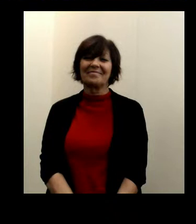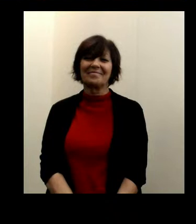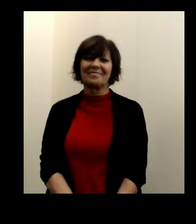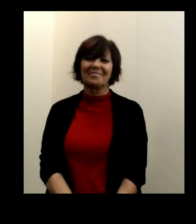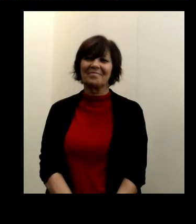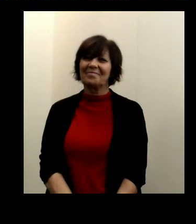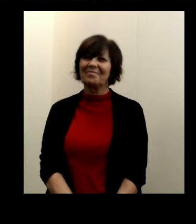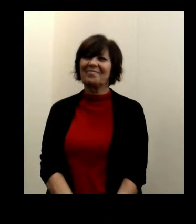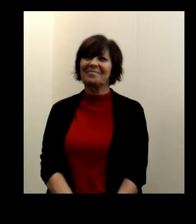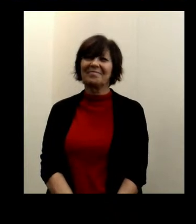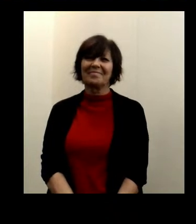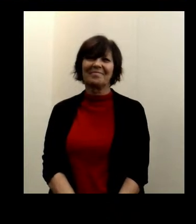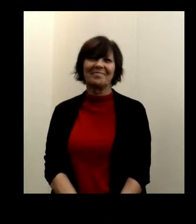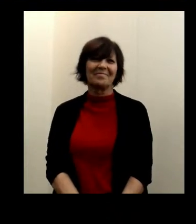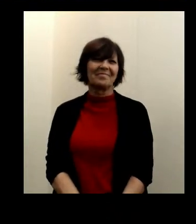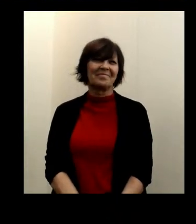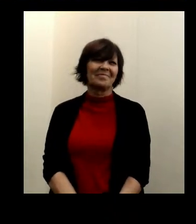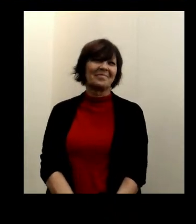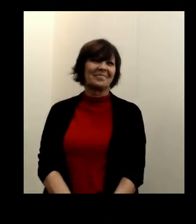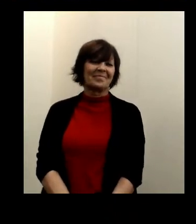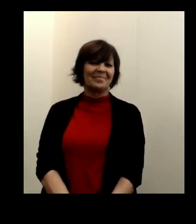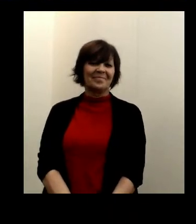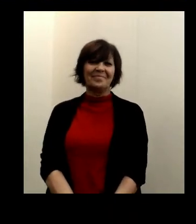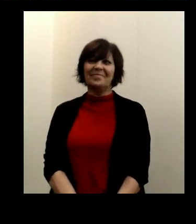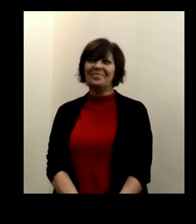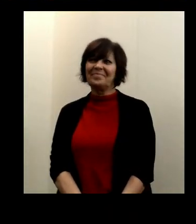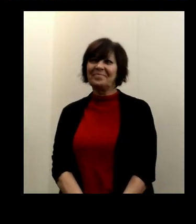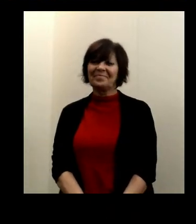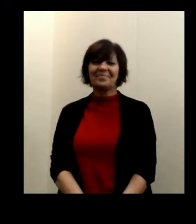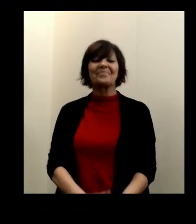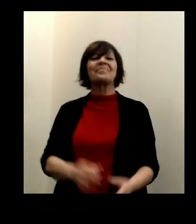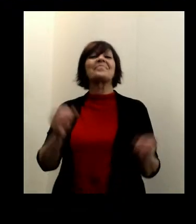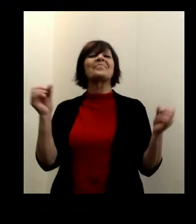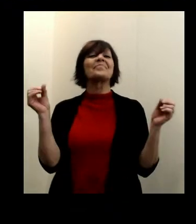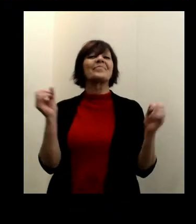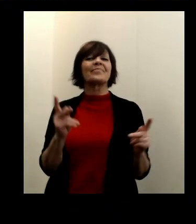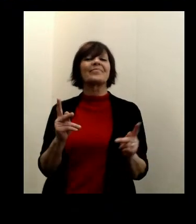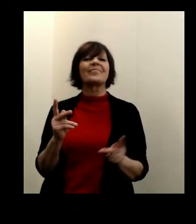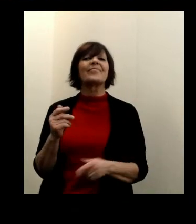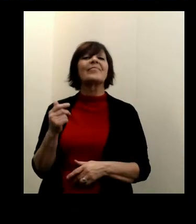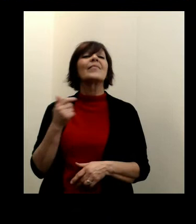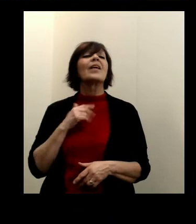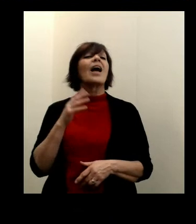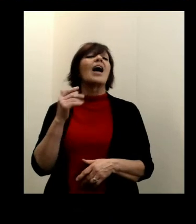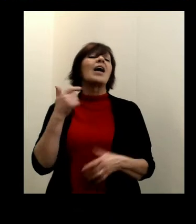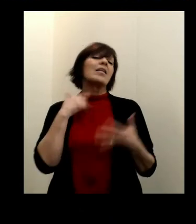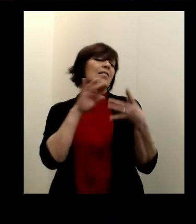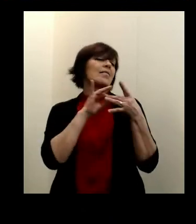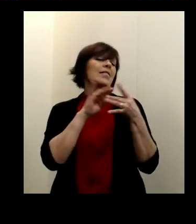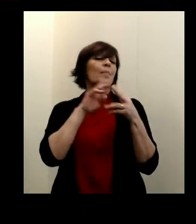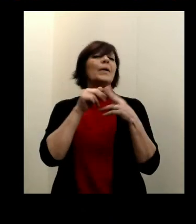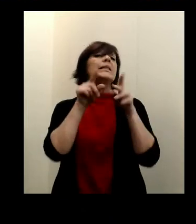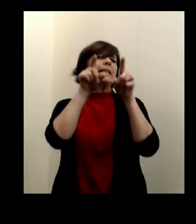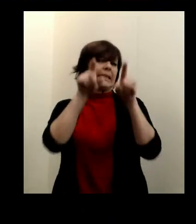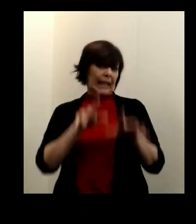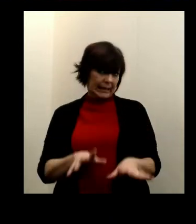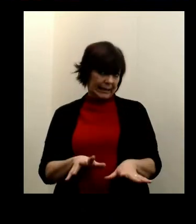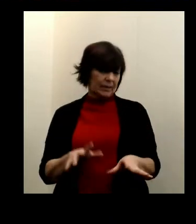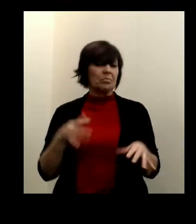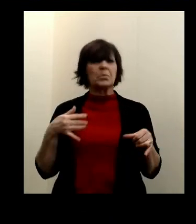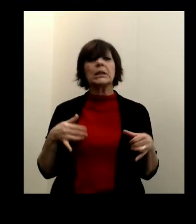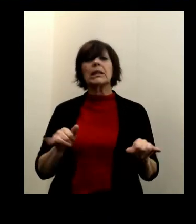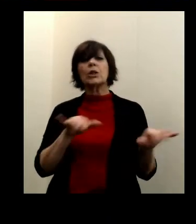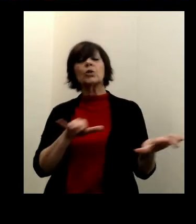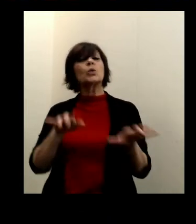No worries, I got it. Oh, tall again. So I'm going to be talking about testing that we are still